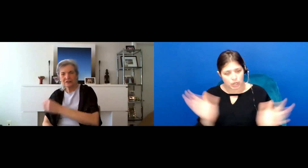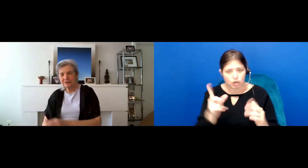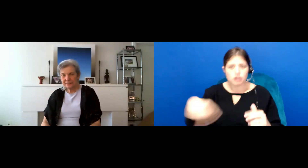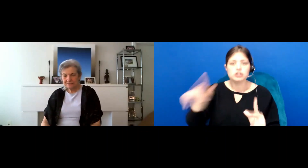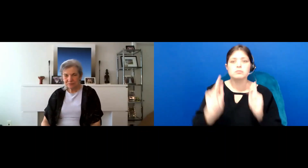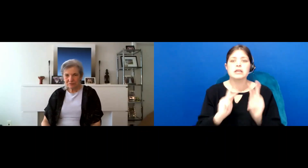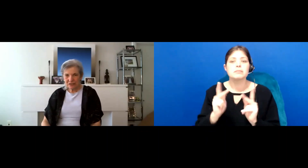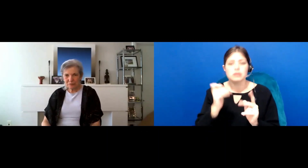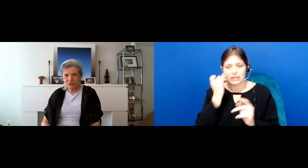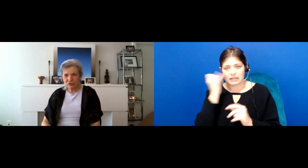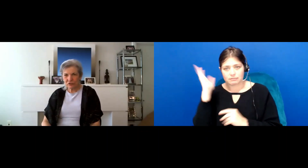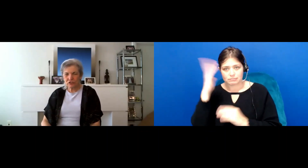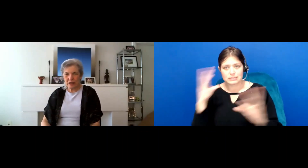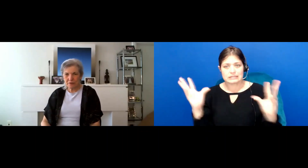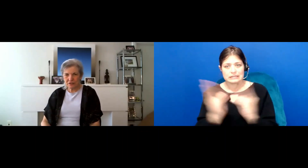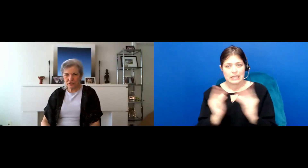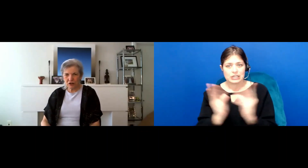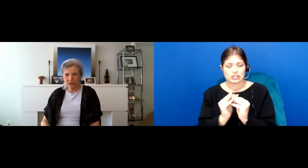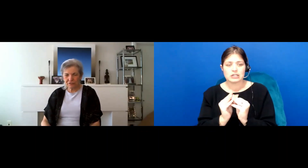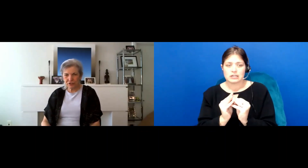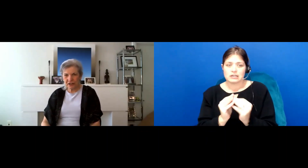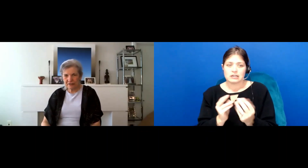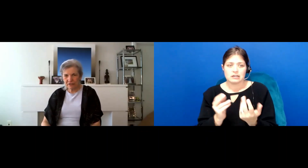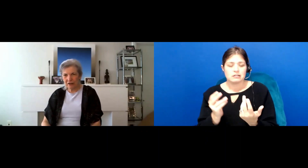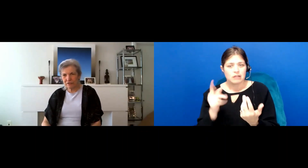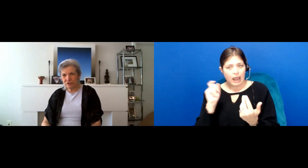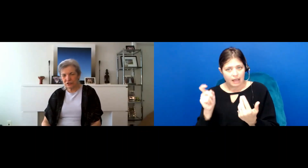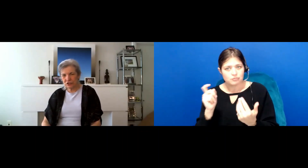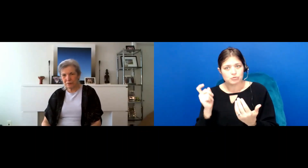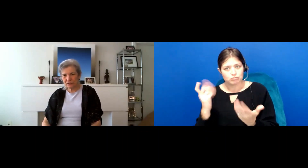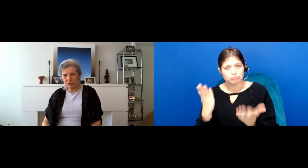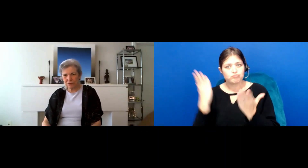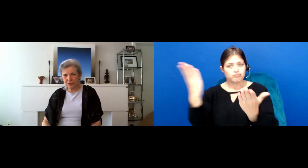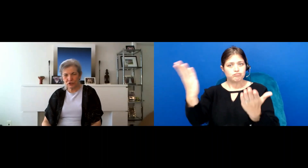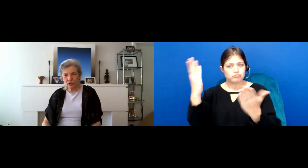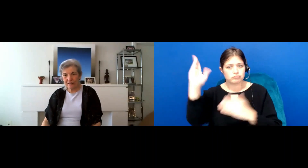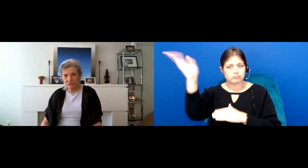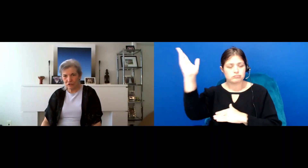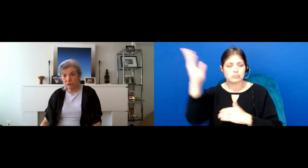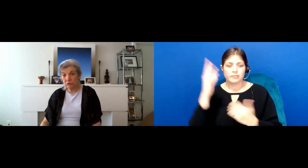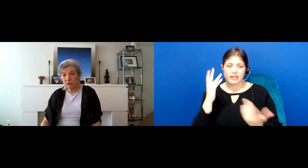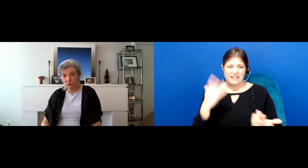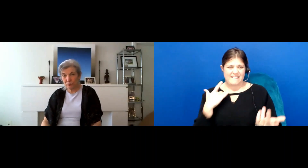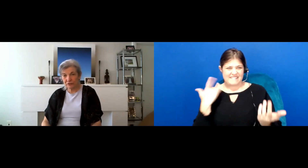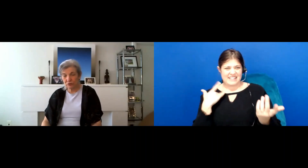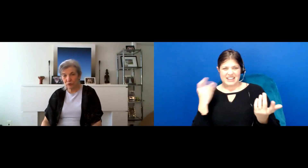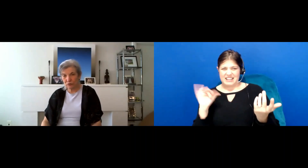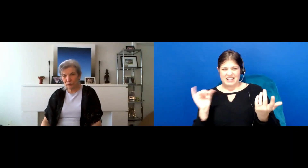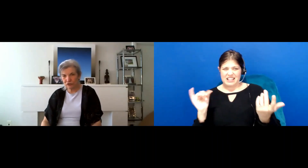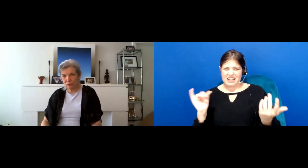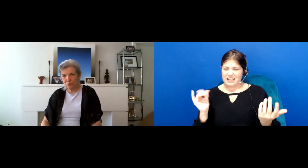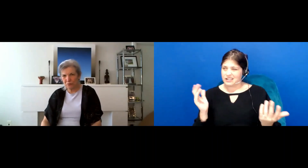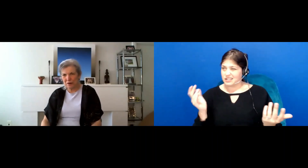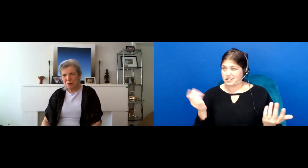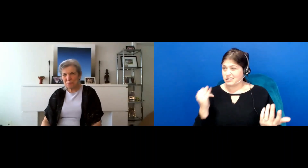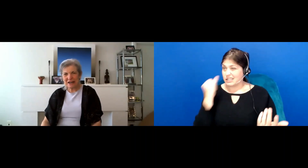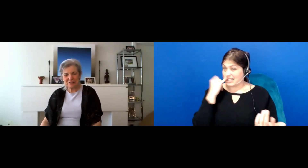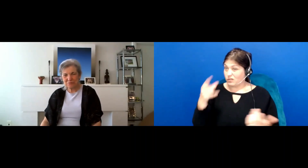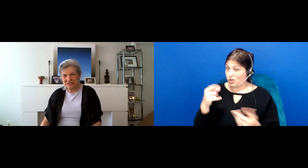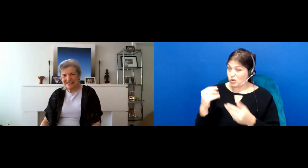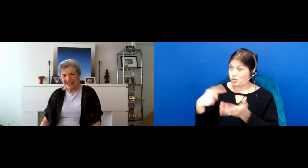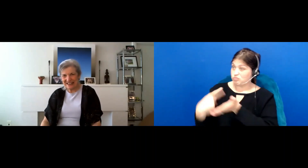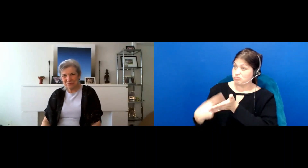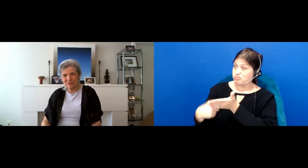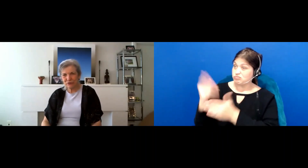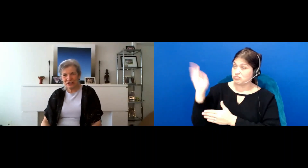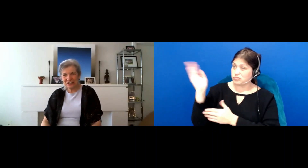session. I mean, it's like stabbing in the dark if you're going to have a conversation about something and you don't have, you're clueless about what someone might have